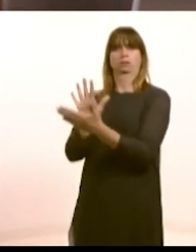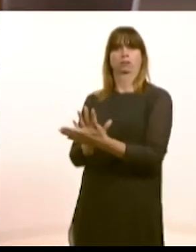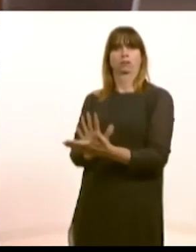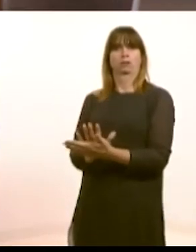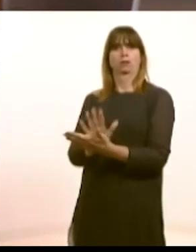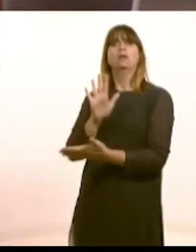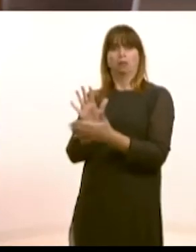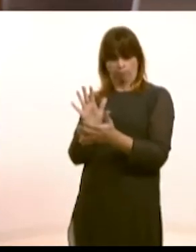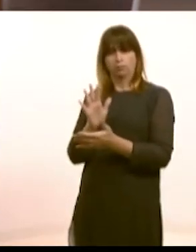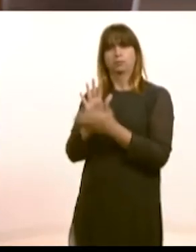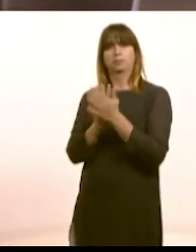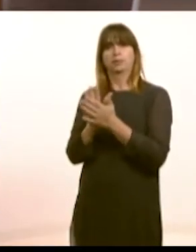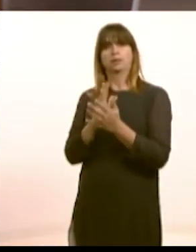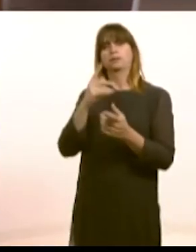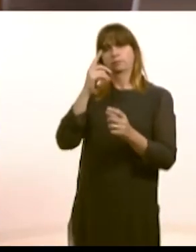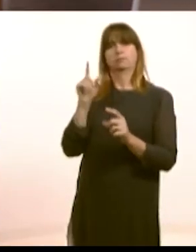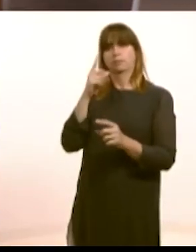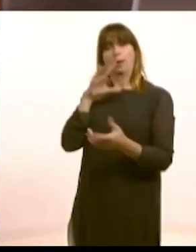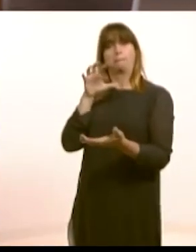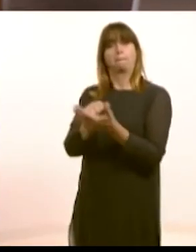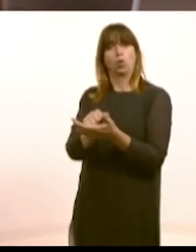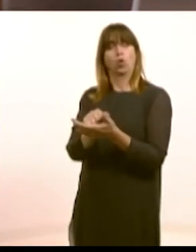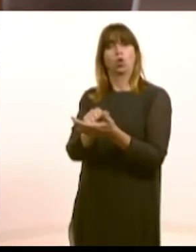by visitors at the inquiry or booking stage.